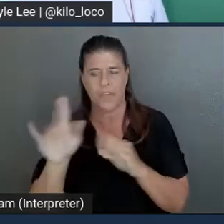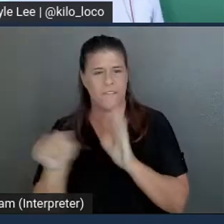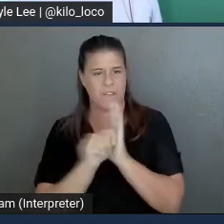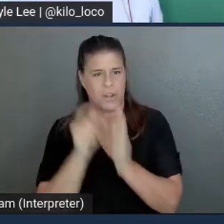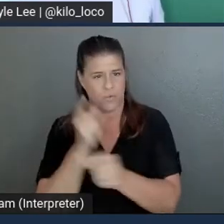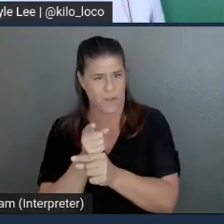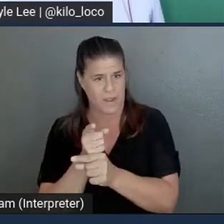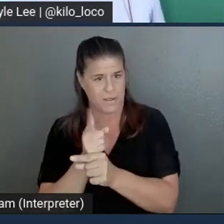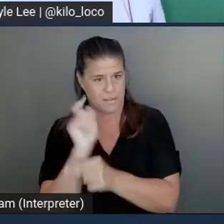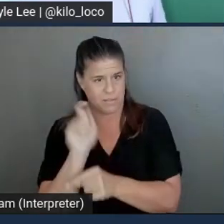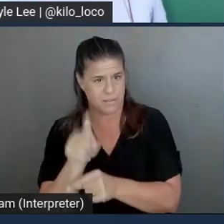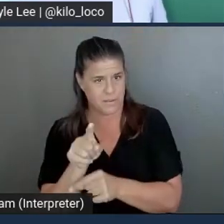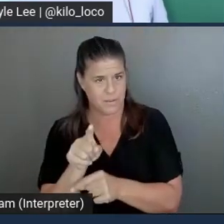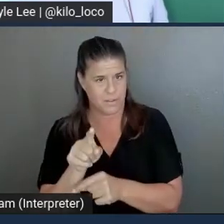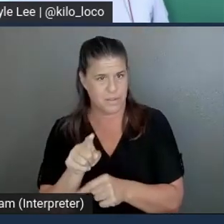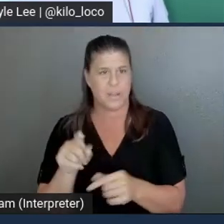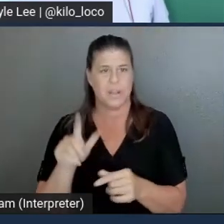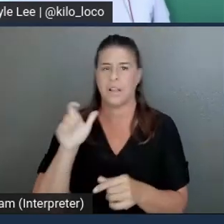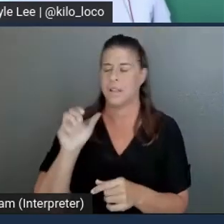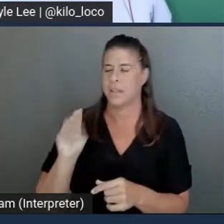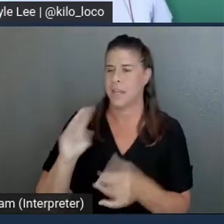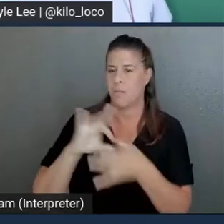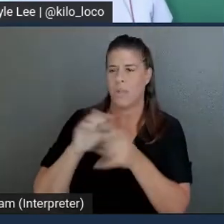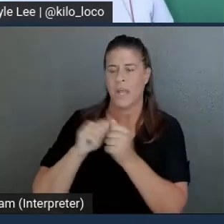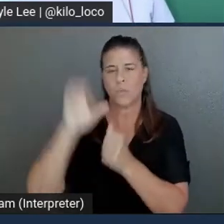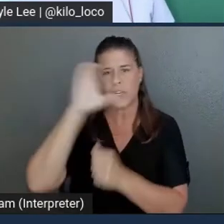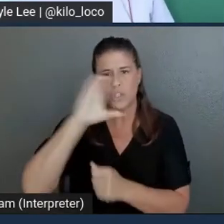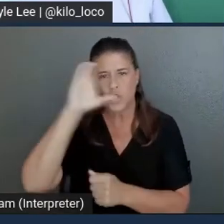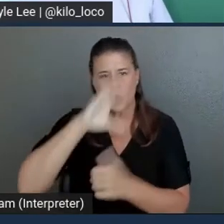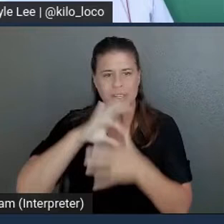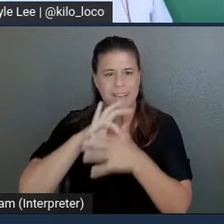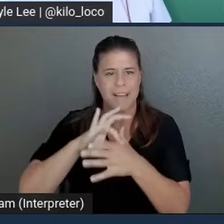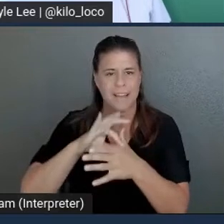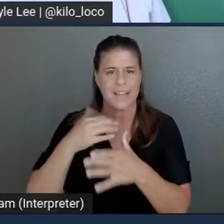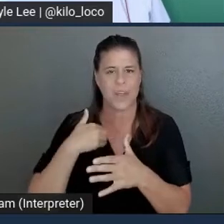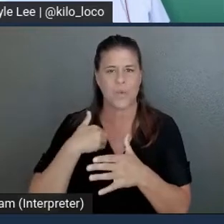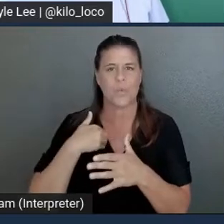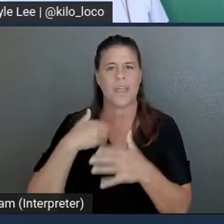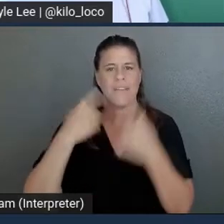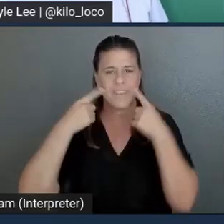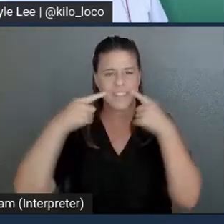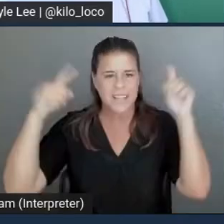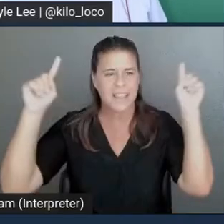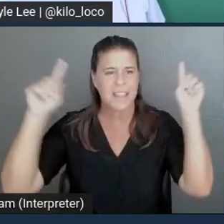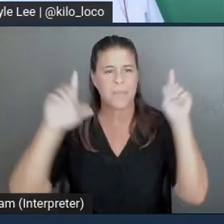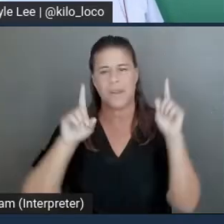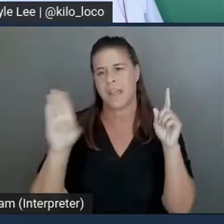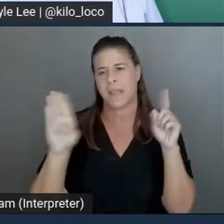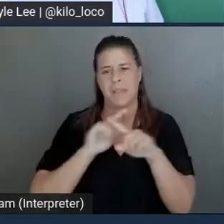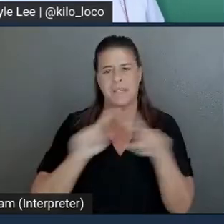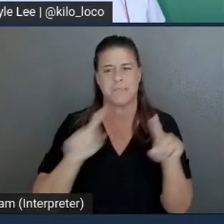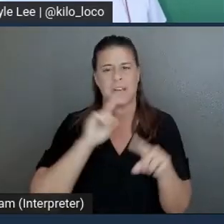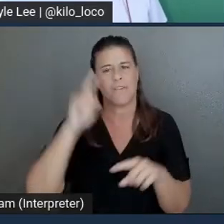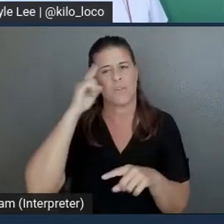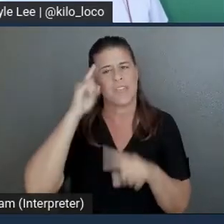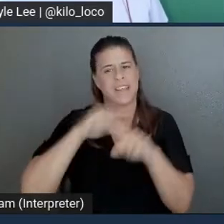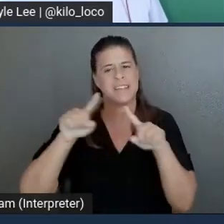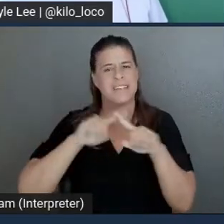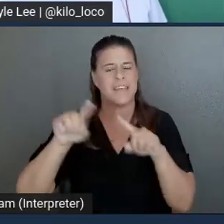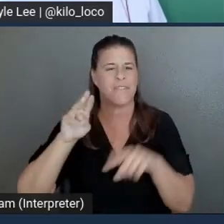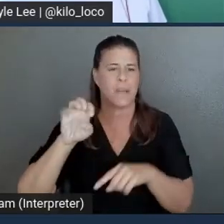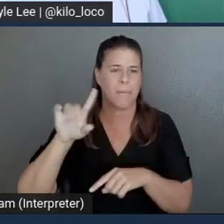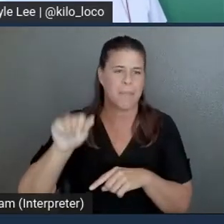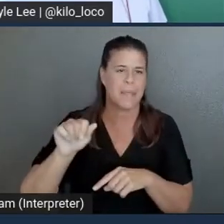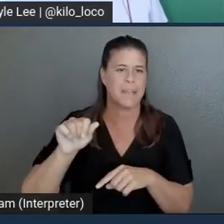right? Yeah, when it comes to searching content, we have a celebrity database, but if you think about different media organizations, you can,